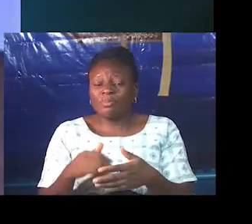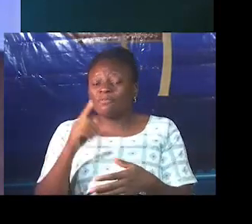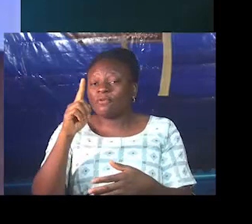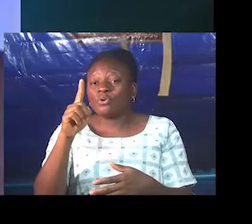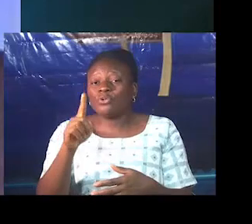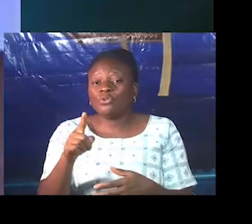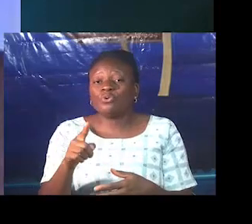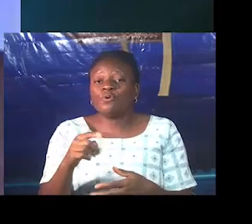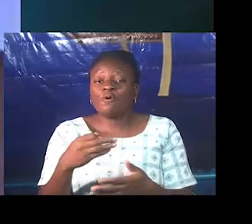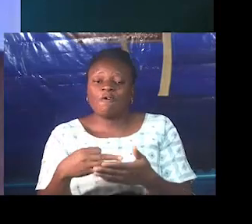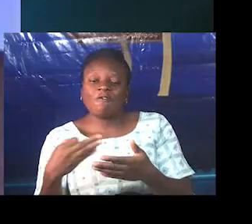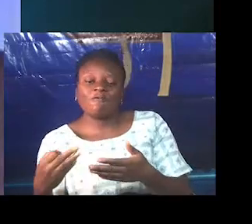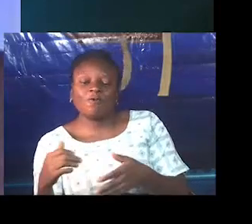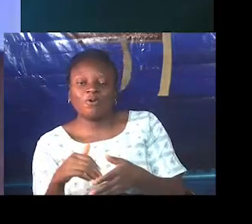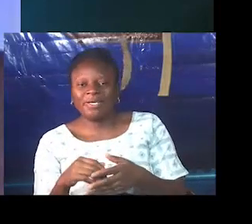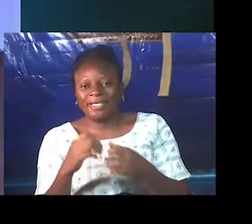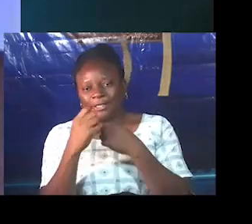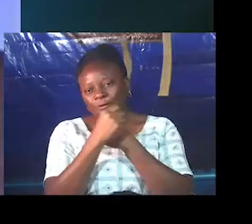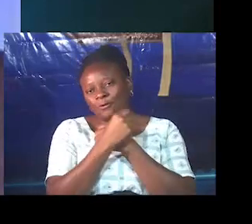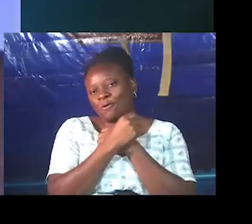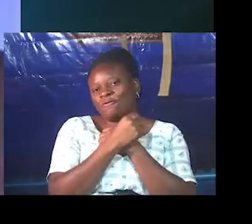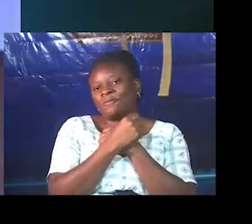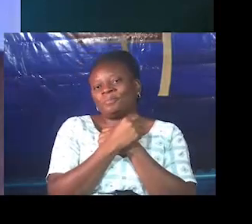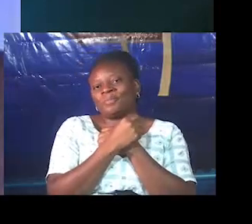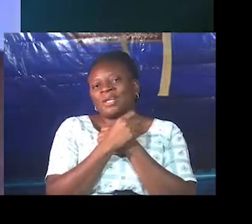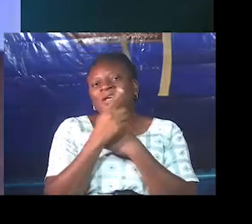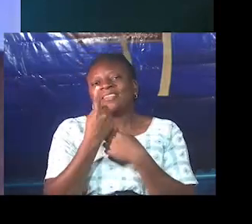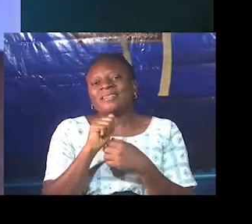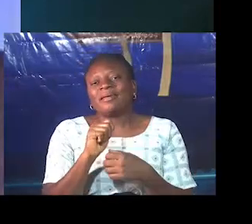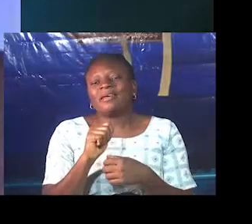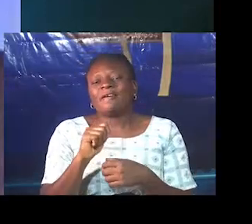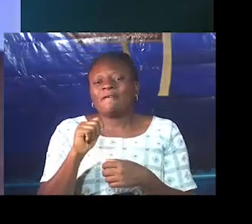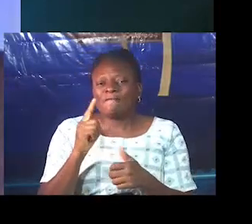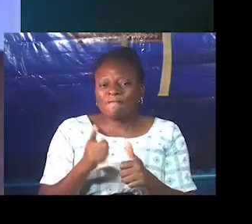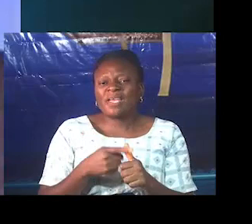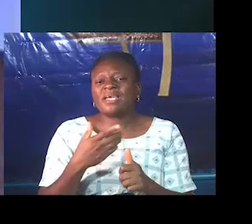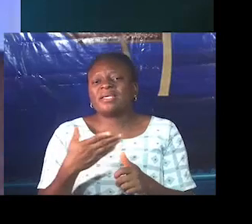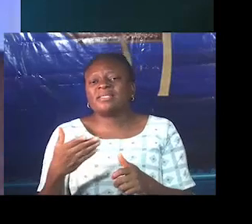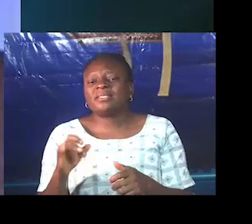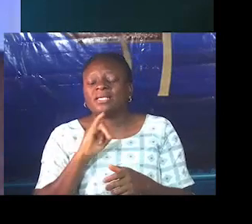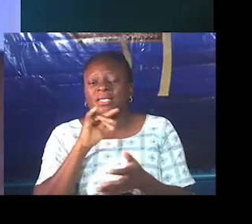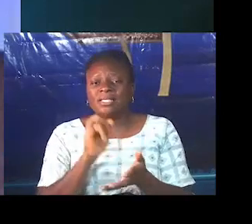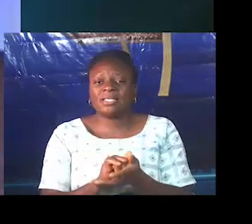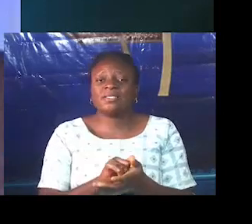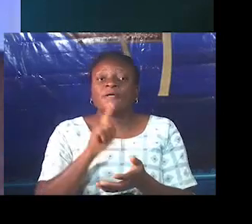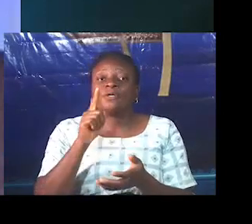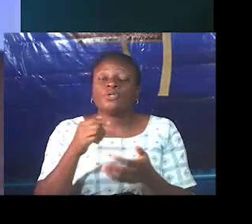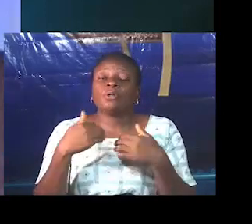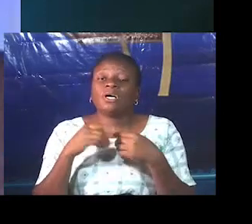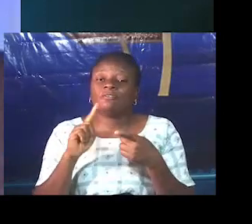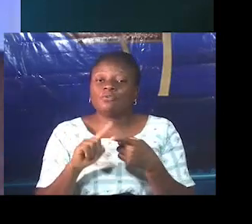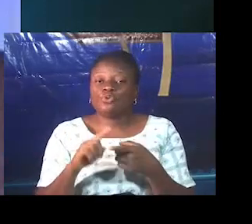When you fall in love with a brother or a sister, what has happened is simply that your mind has